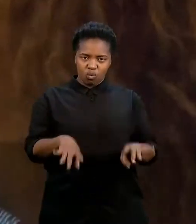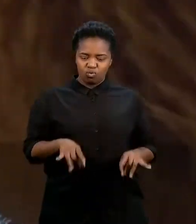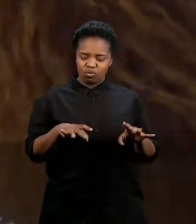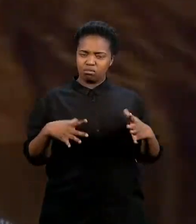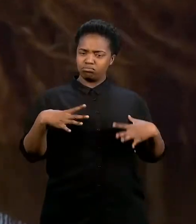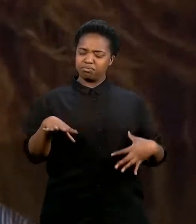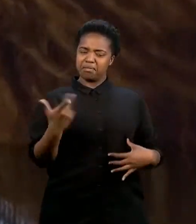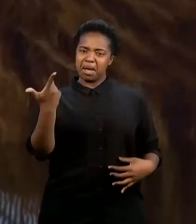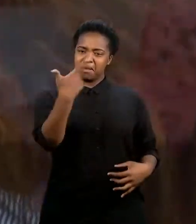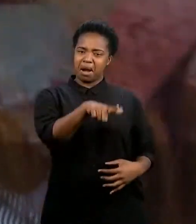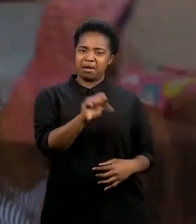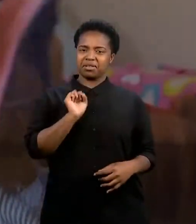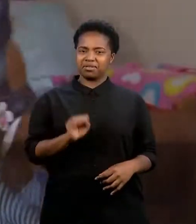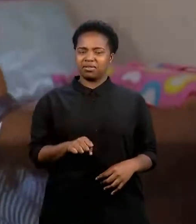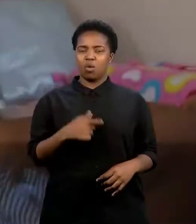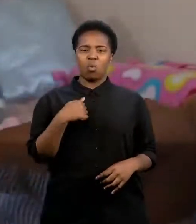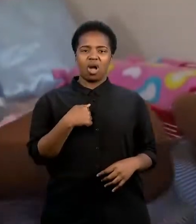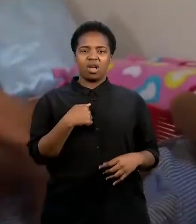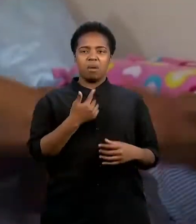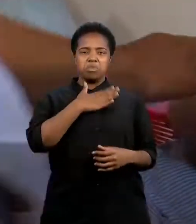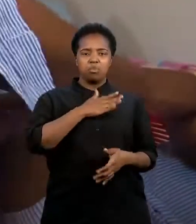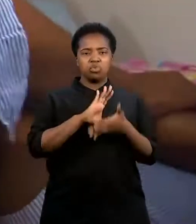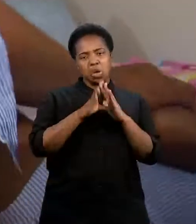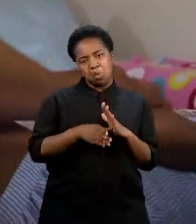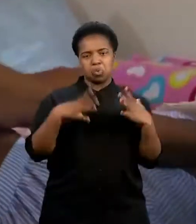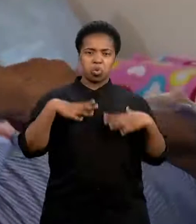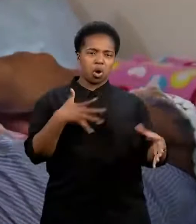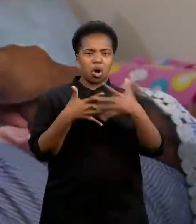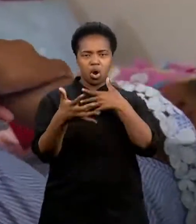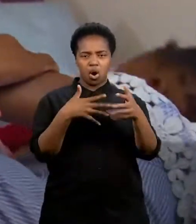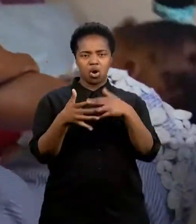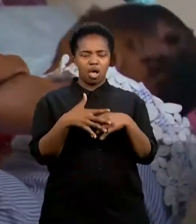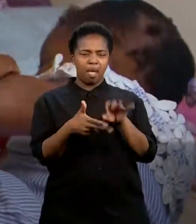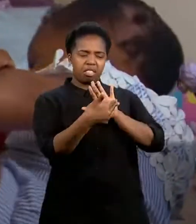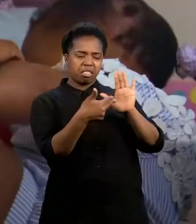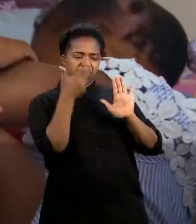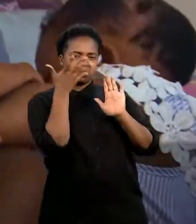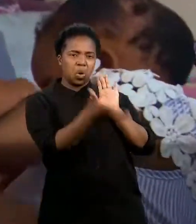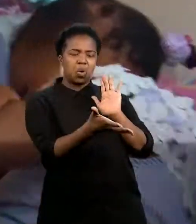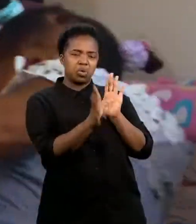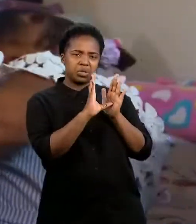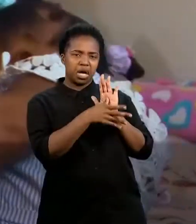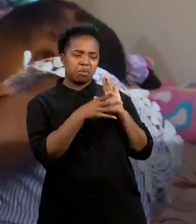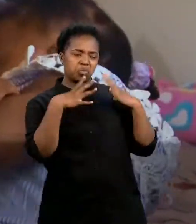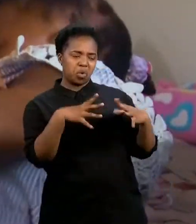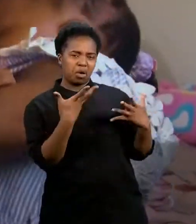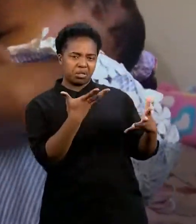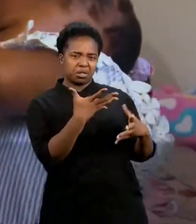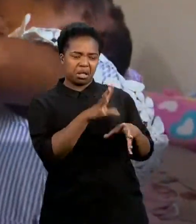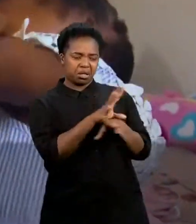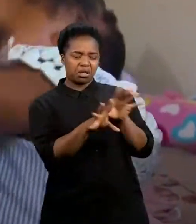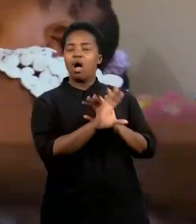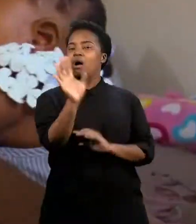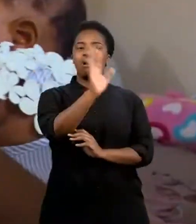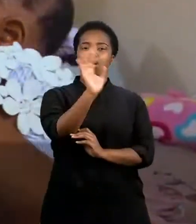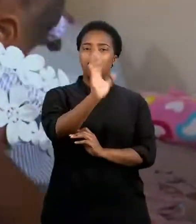dress up, because they just dress anyhow, and the society have this thing ya gore how look a wheelchair, you must always